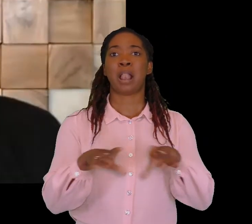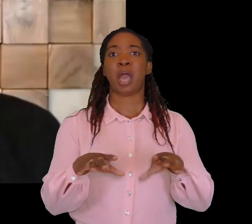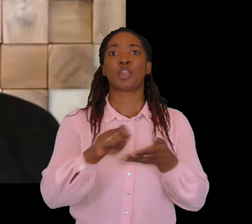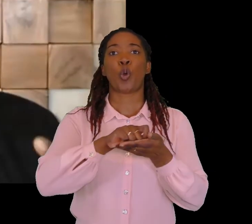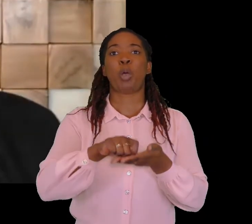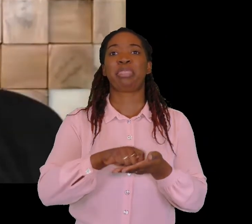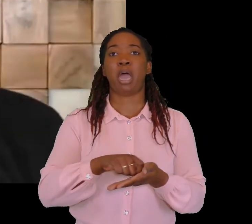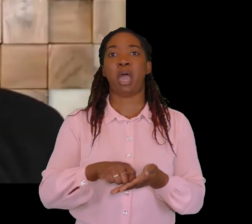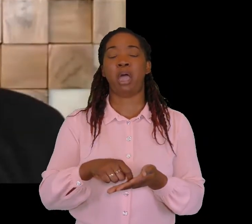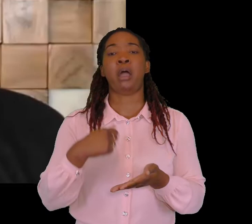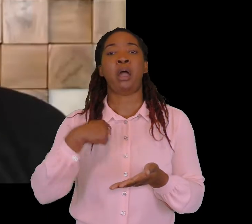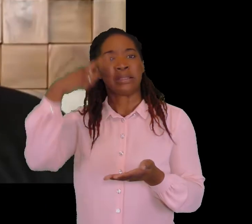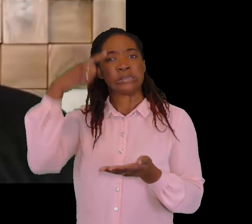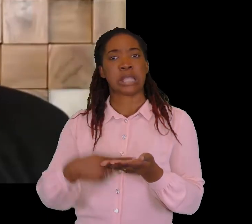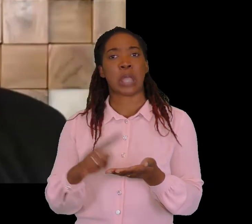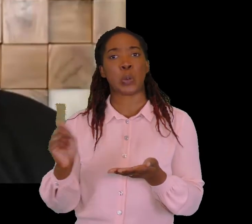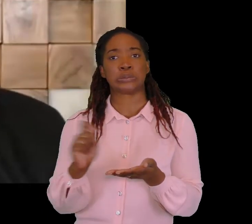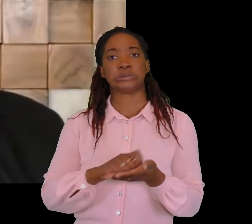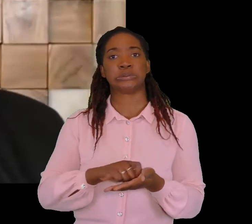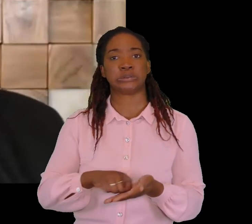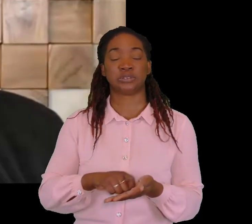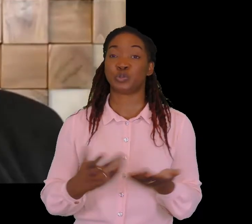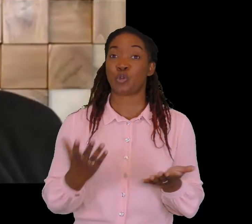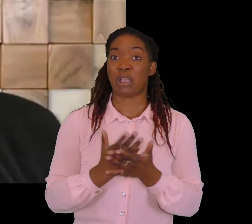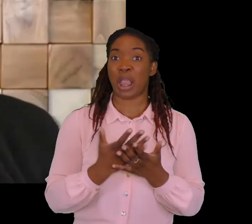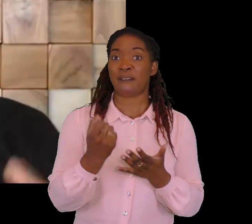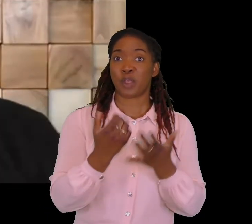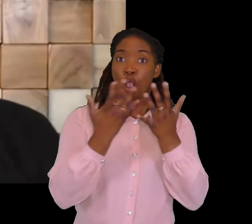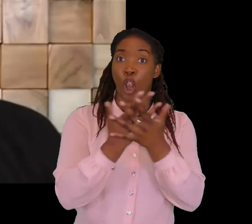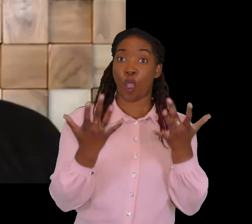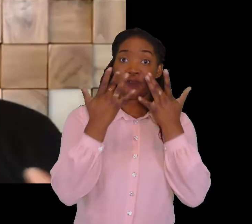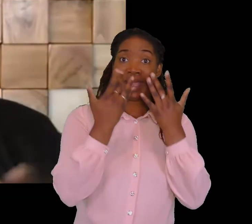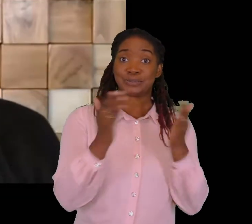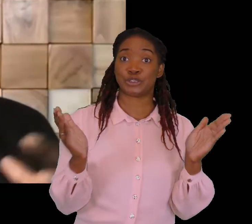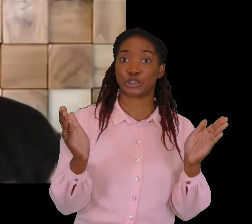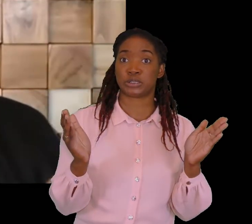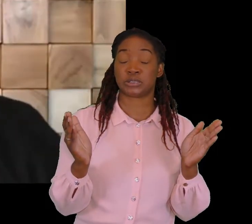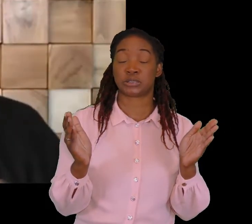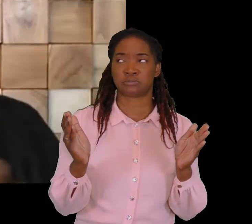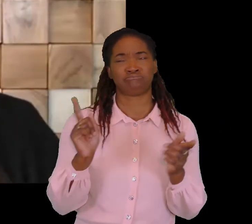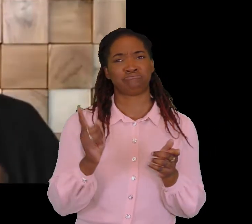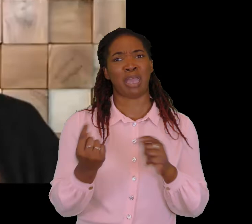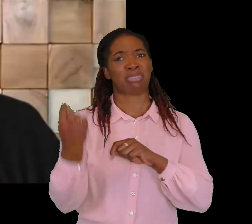Which I mean, there've been fantastic curators, of course, and exhibitions that have come, but I think that period showed that there was a potentiality